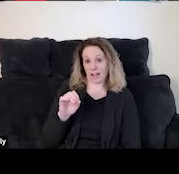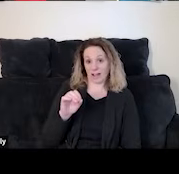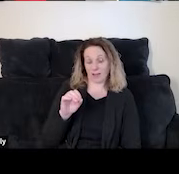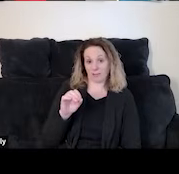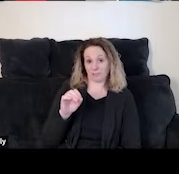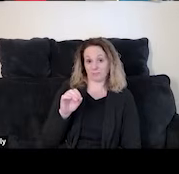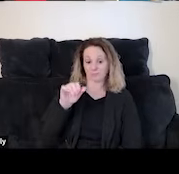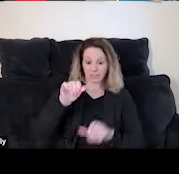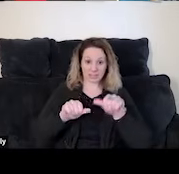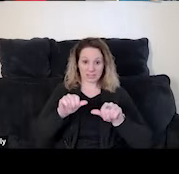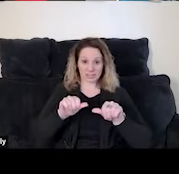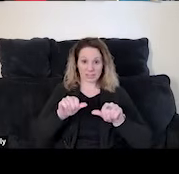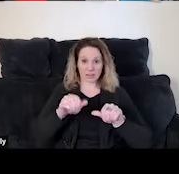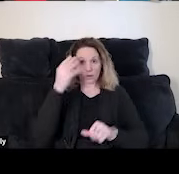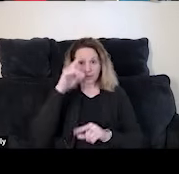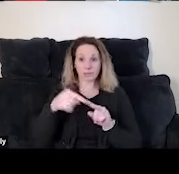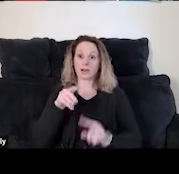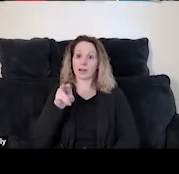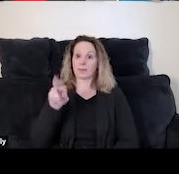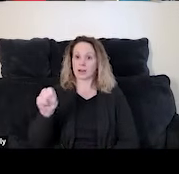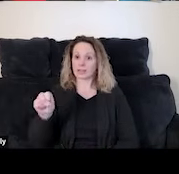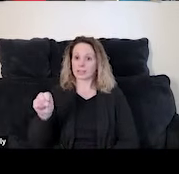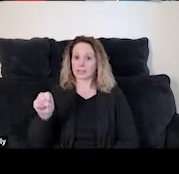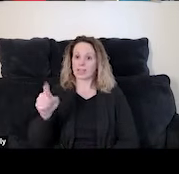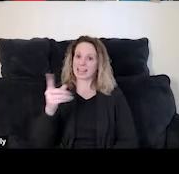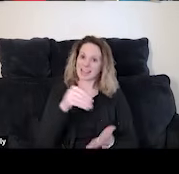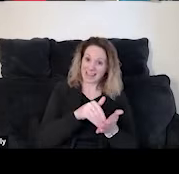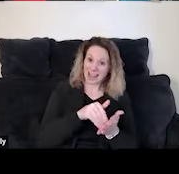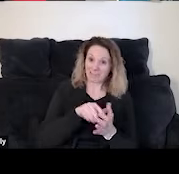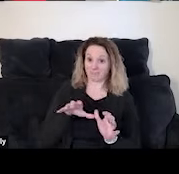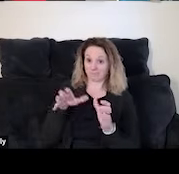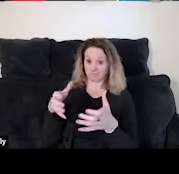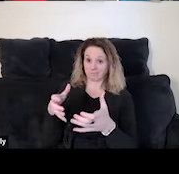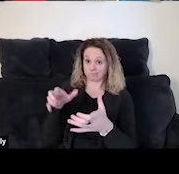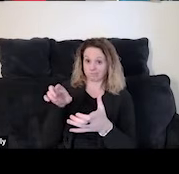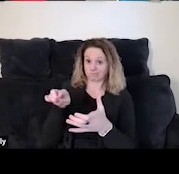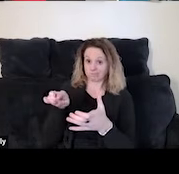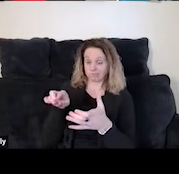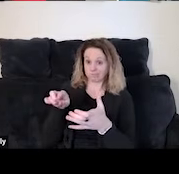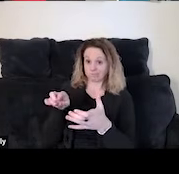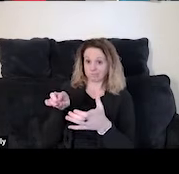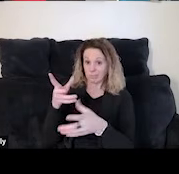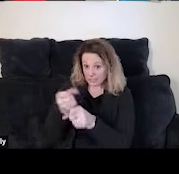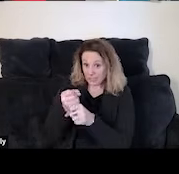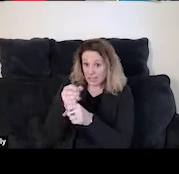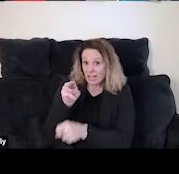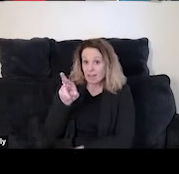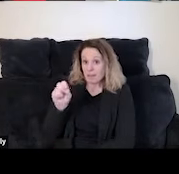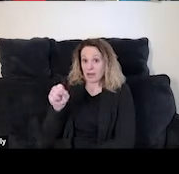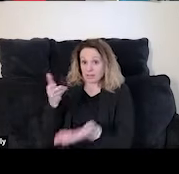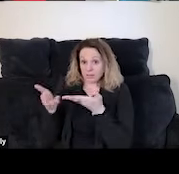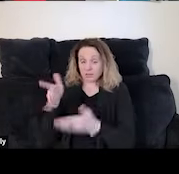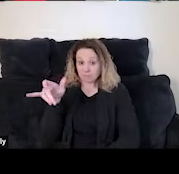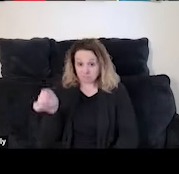were assessed or considering MRSS, and 1,000 of them who actually received MRSS